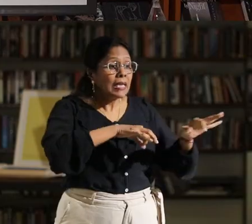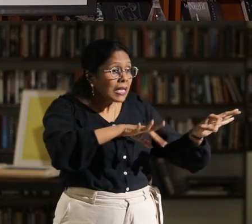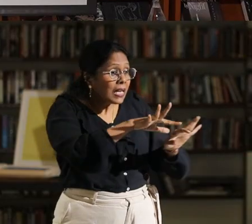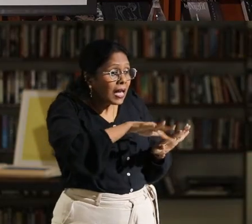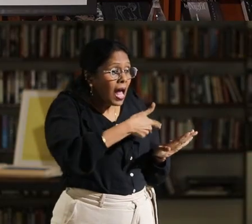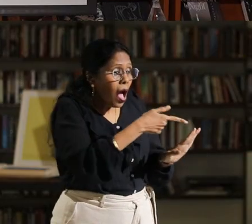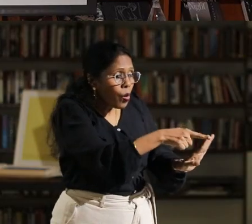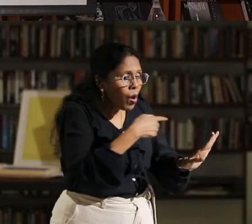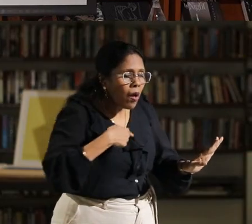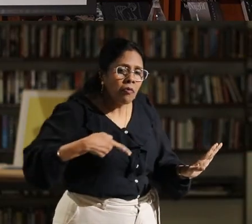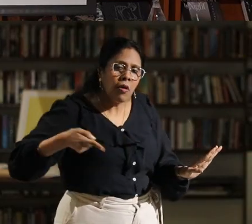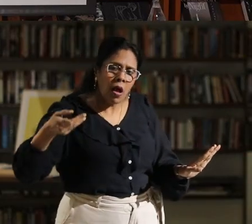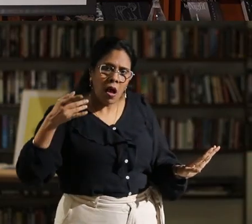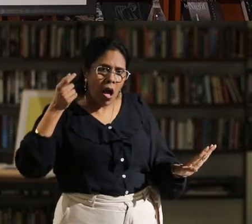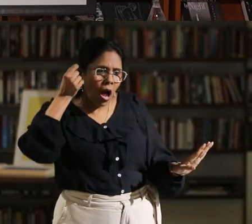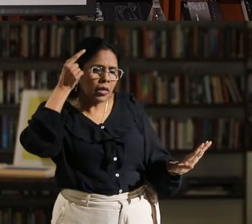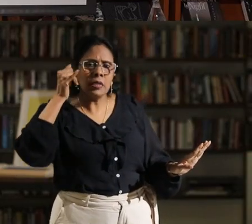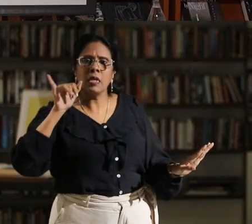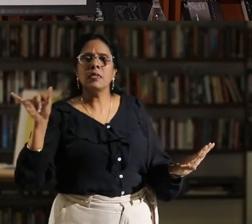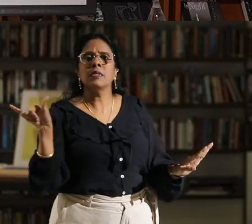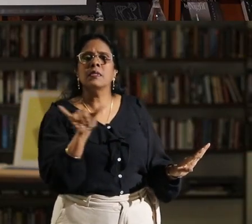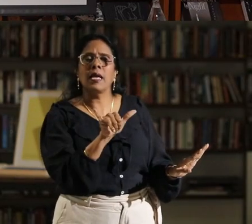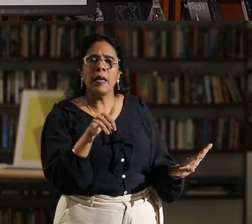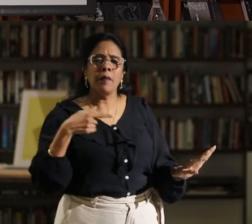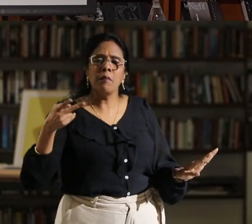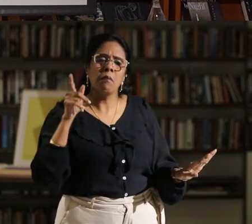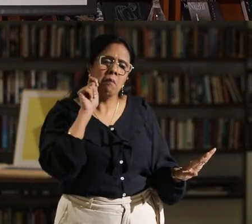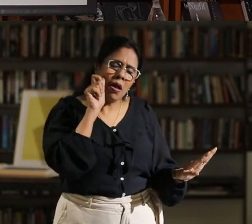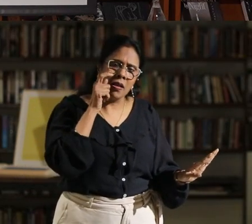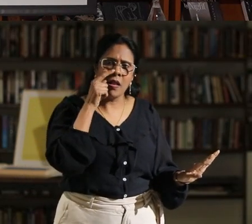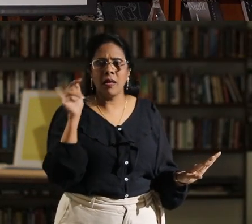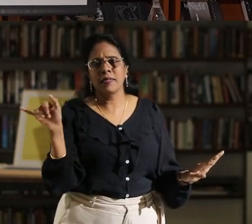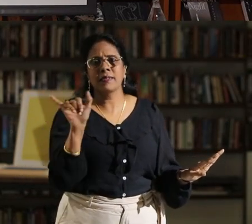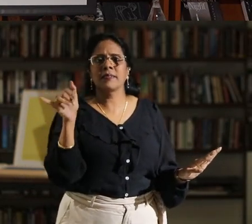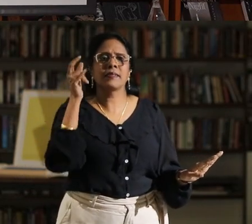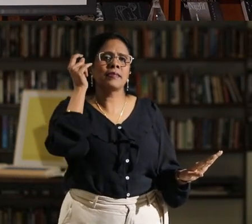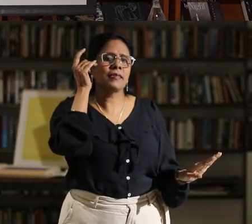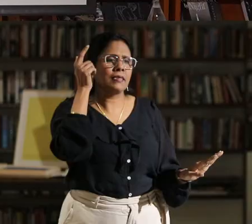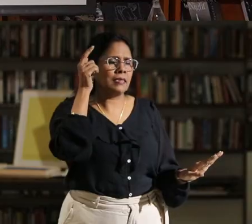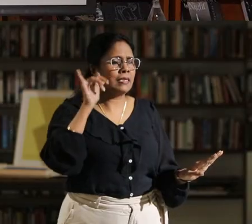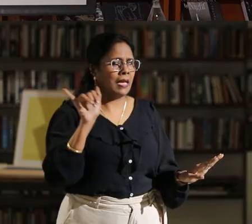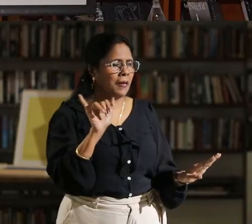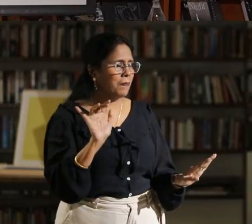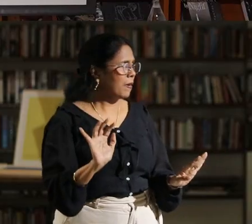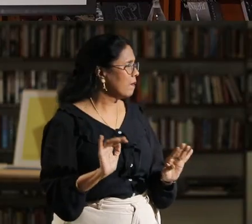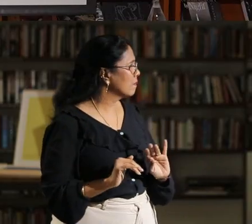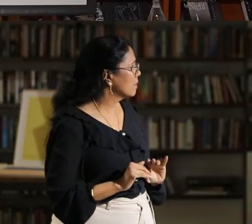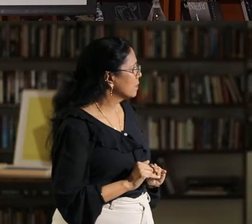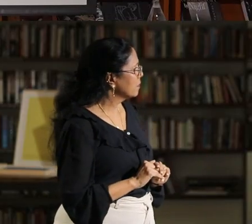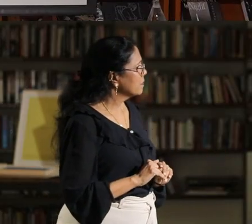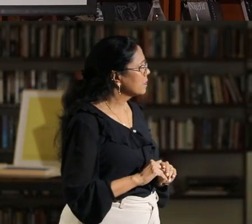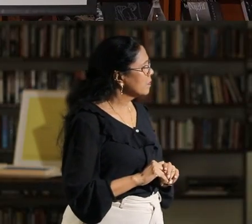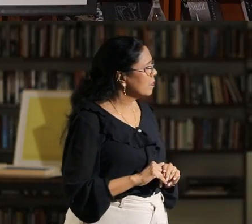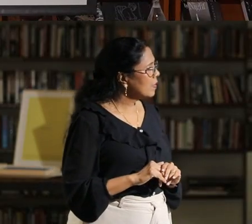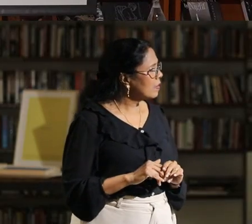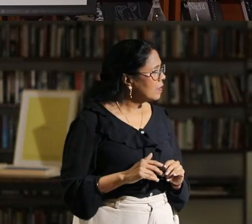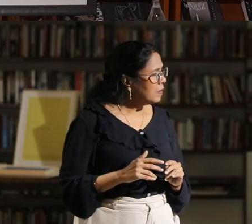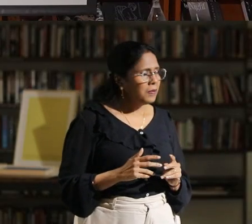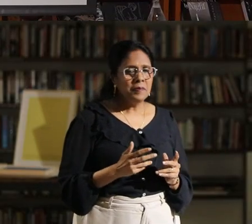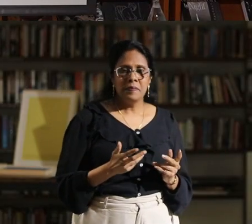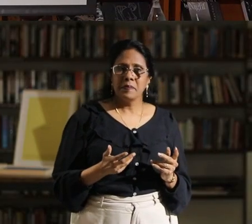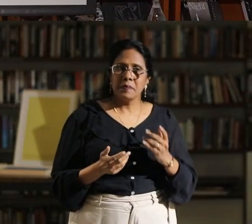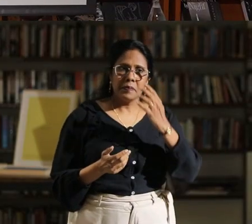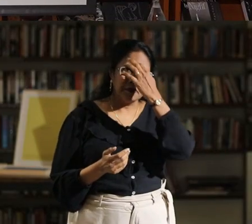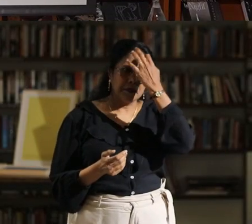is. Similarly, in this one of the really unusual